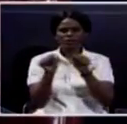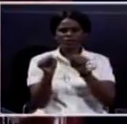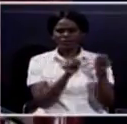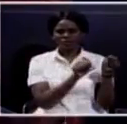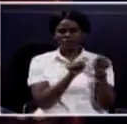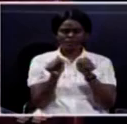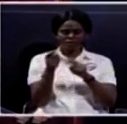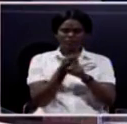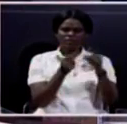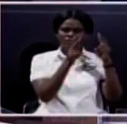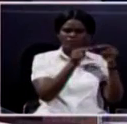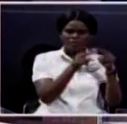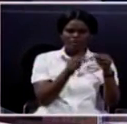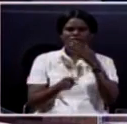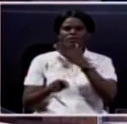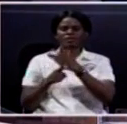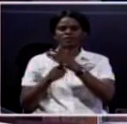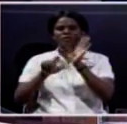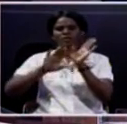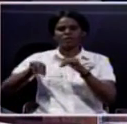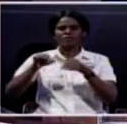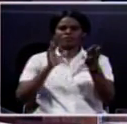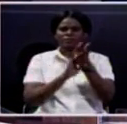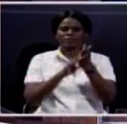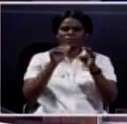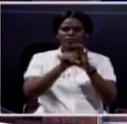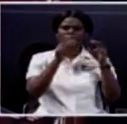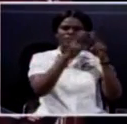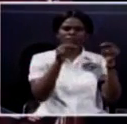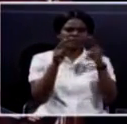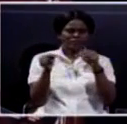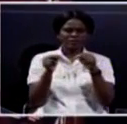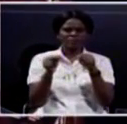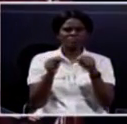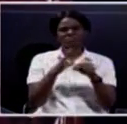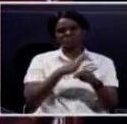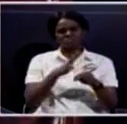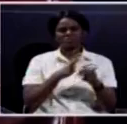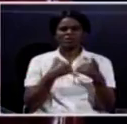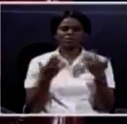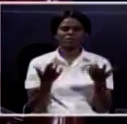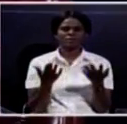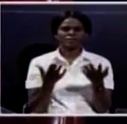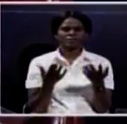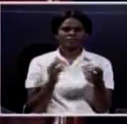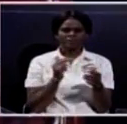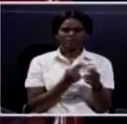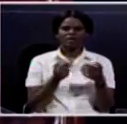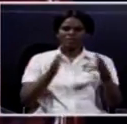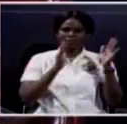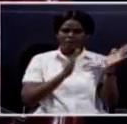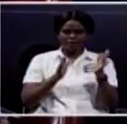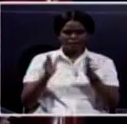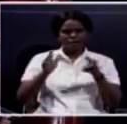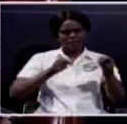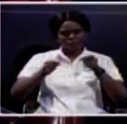areas to urban areas, leaving schools in the rural areas yawning. And so we have taken some corrective measures.